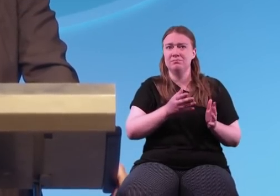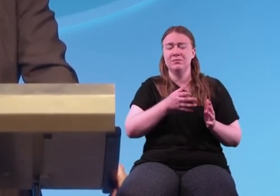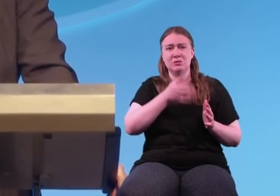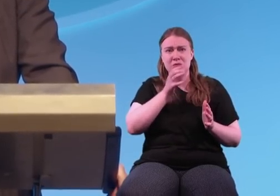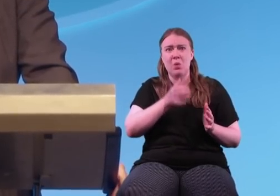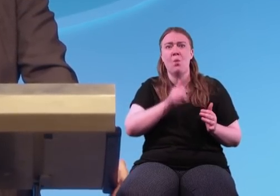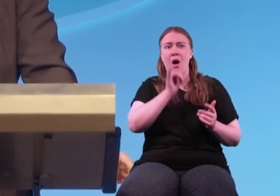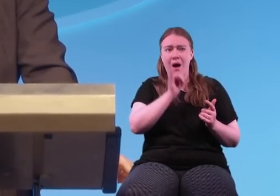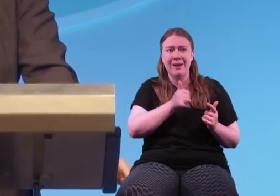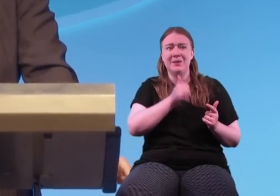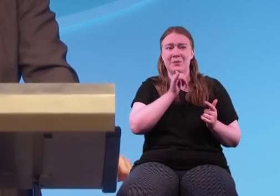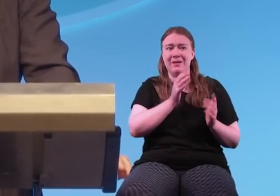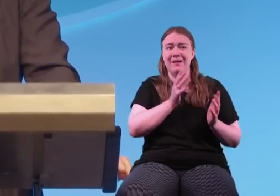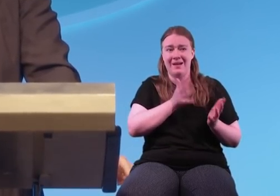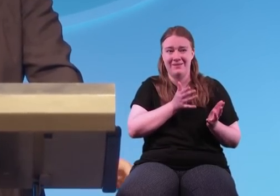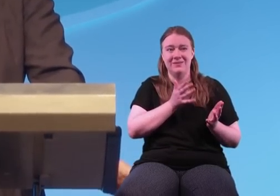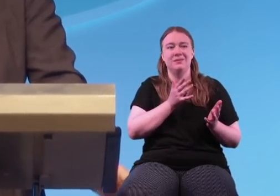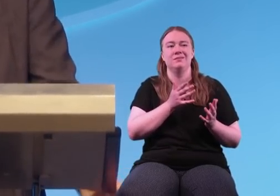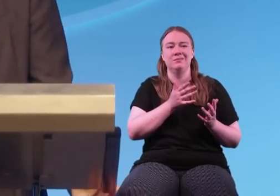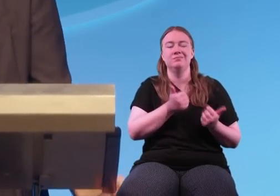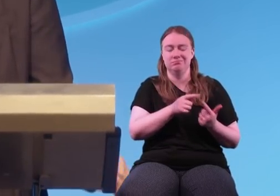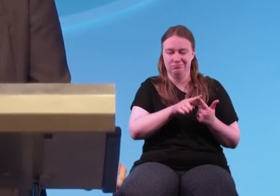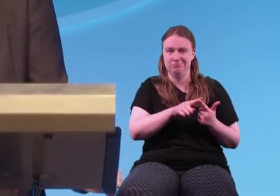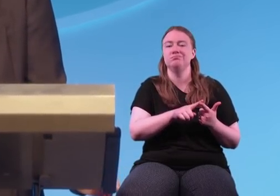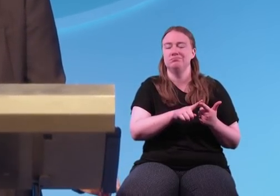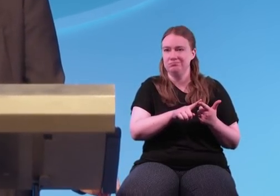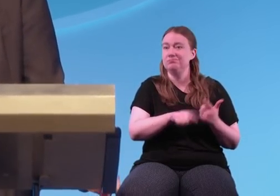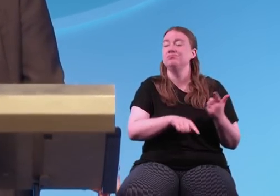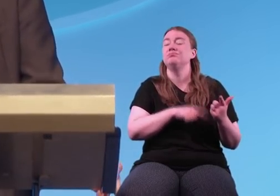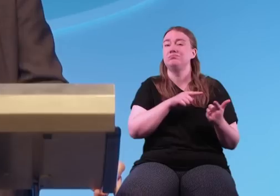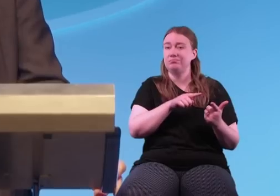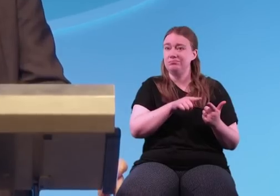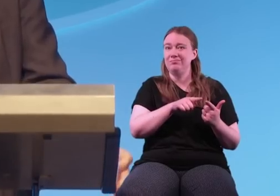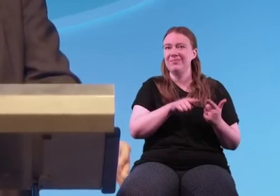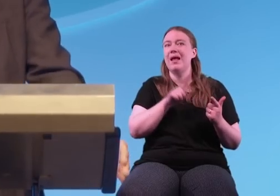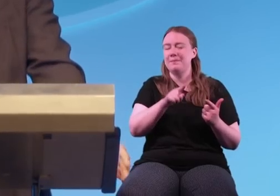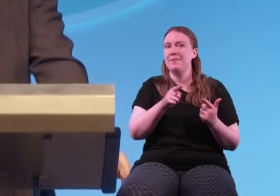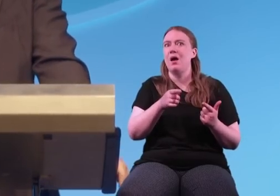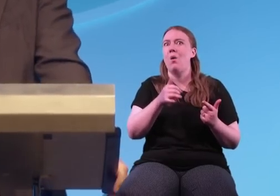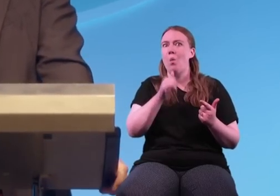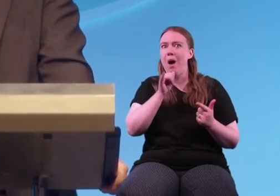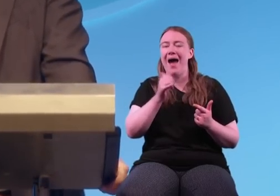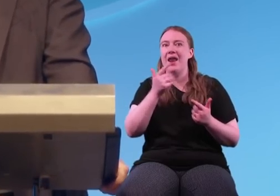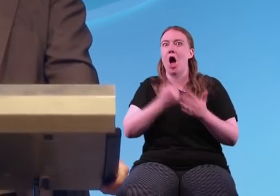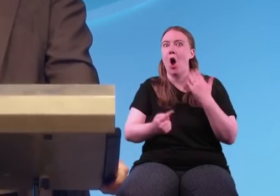say that the fundamentalist preacher says that is only to be applied externally.